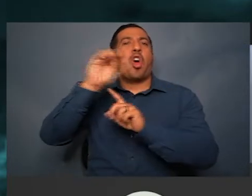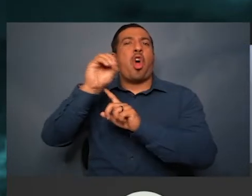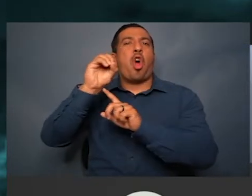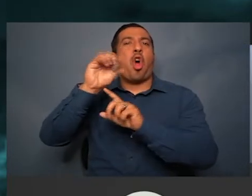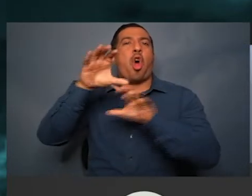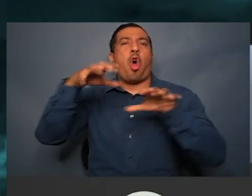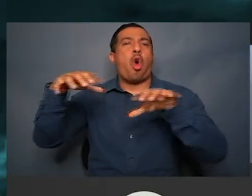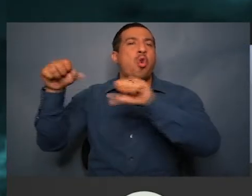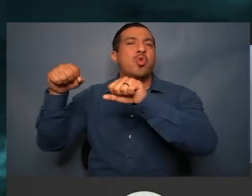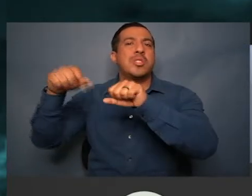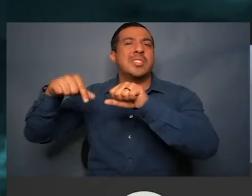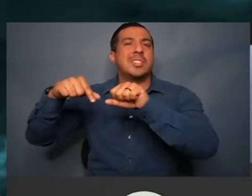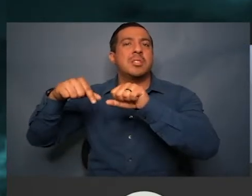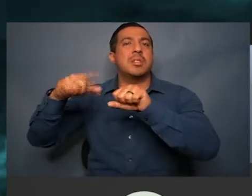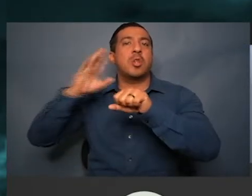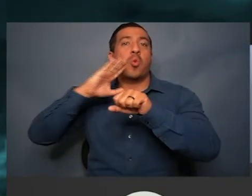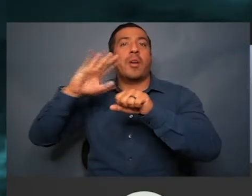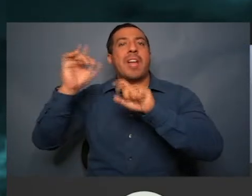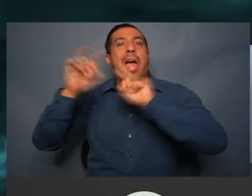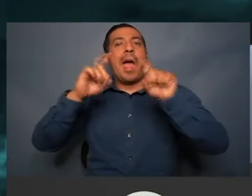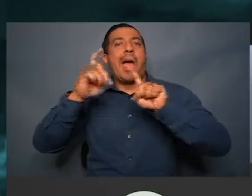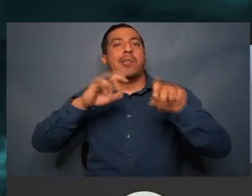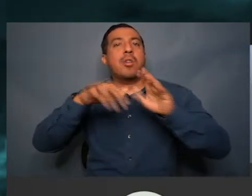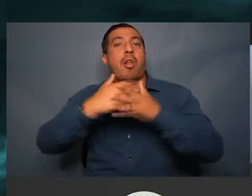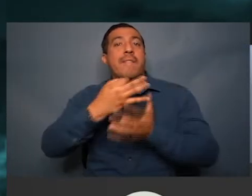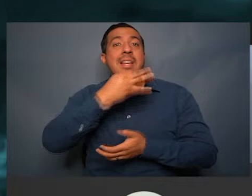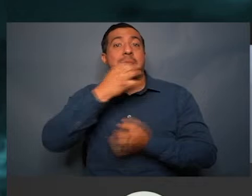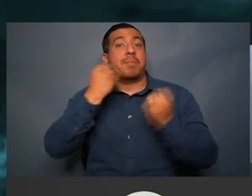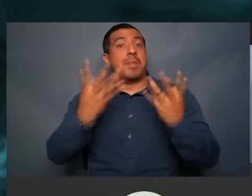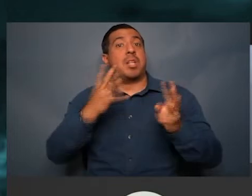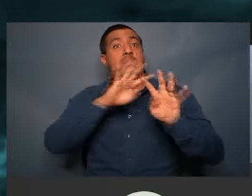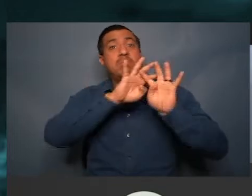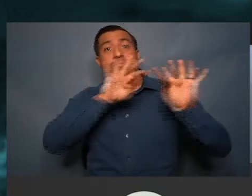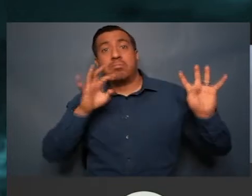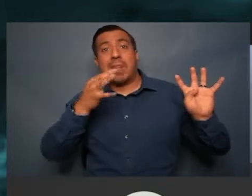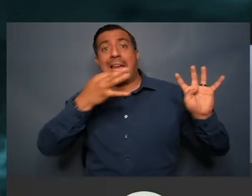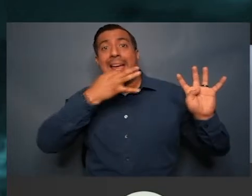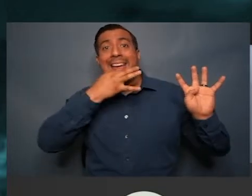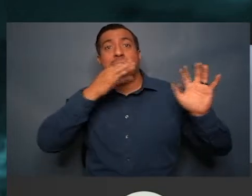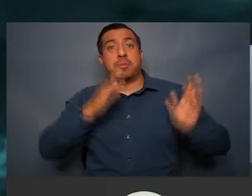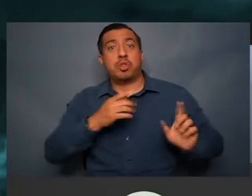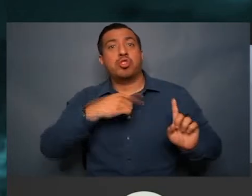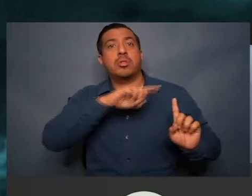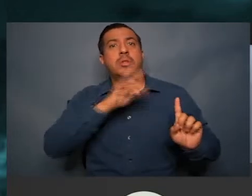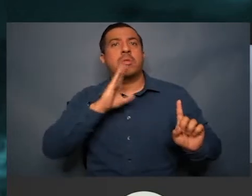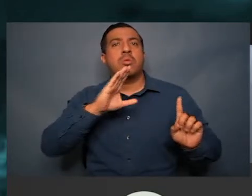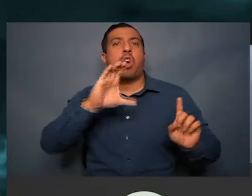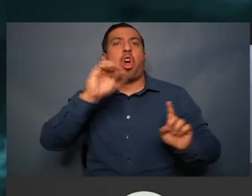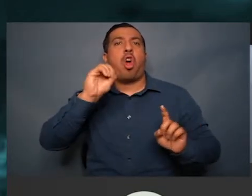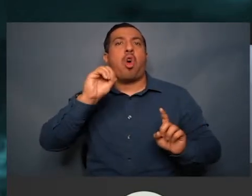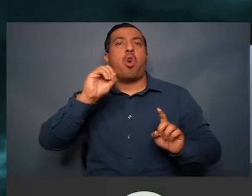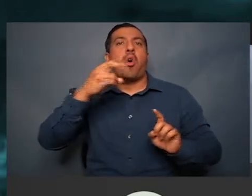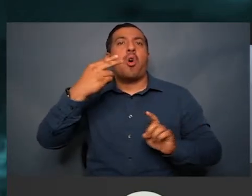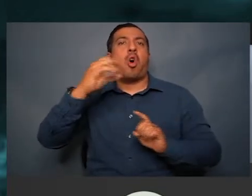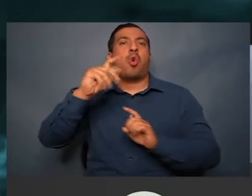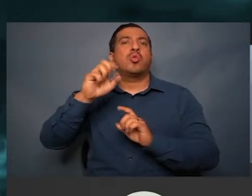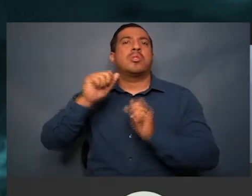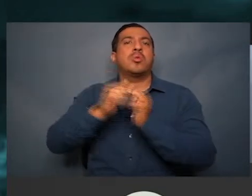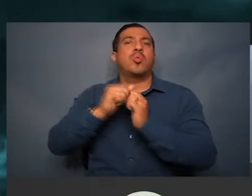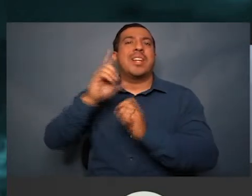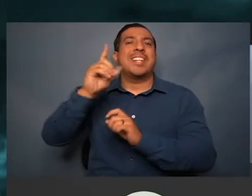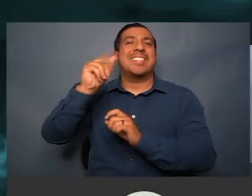session, this Ask the Expert session, and we've got a lot of experts here for you. But I'm going to be co-hosting with Dan Riley. Go ahead and introduce yourself,